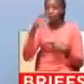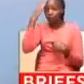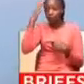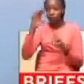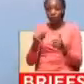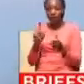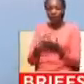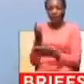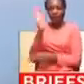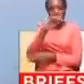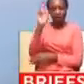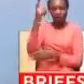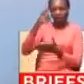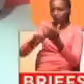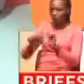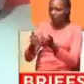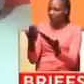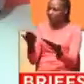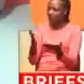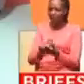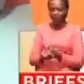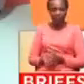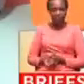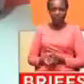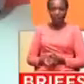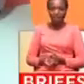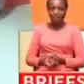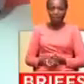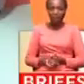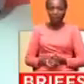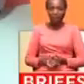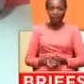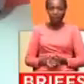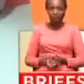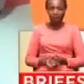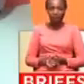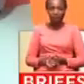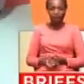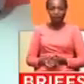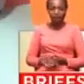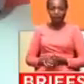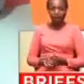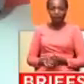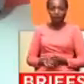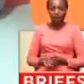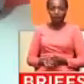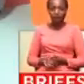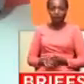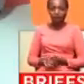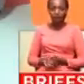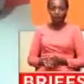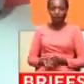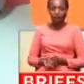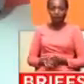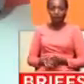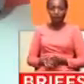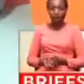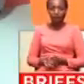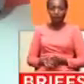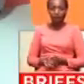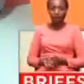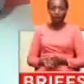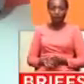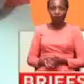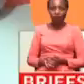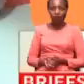come back to Kenya. What happens? Does that pursuit by the devil of selling your soul to the devil stop there, or does